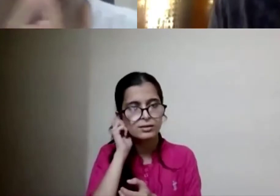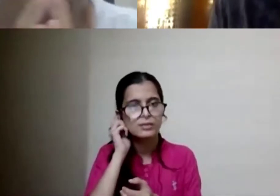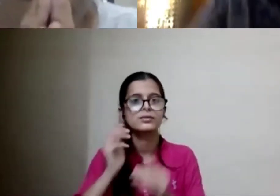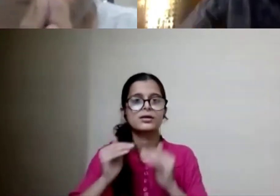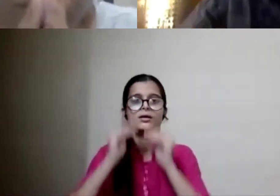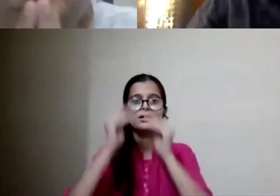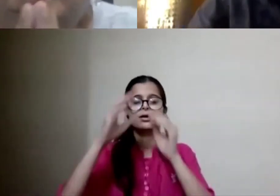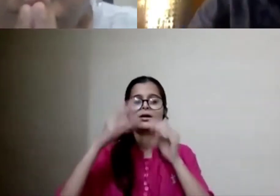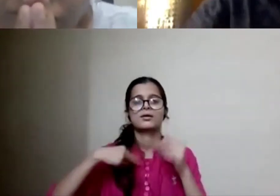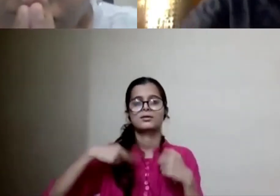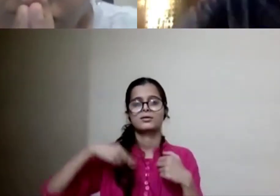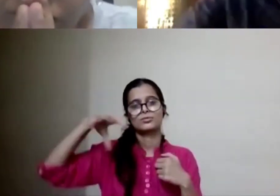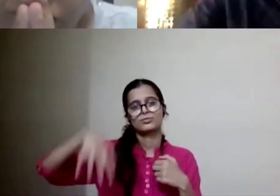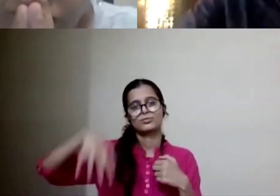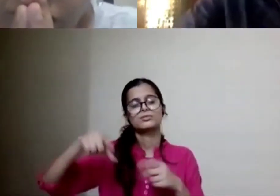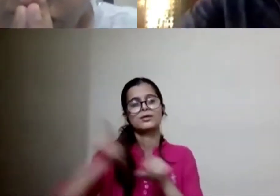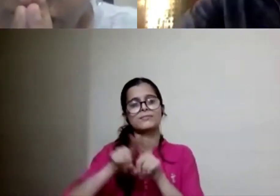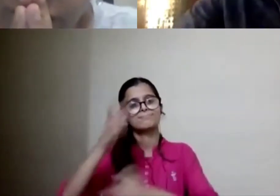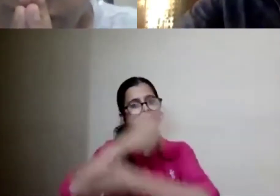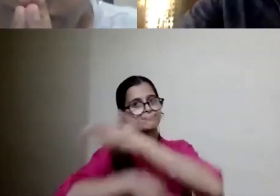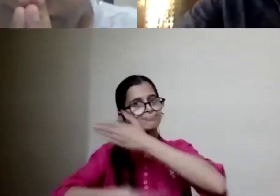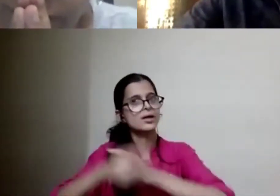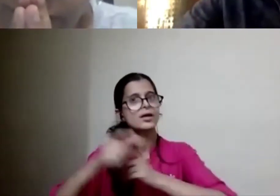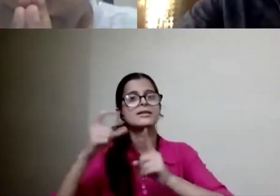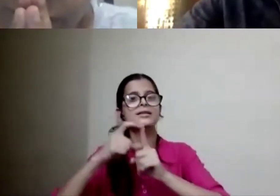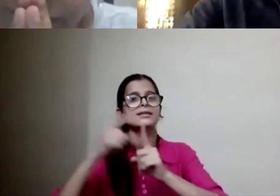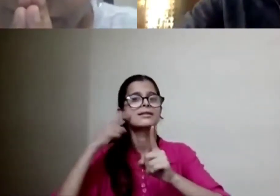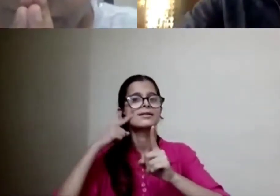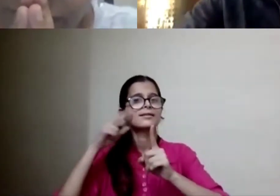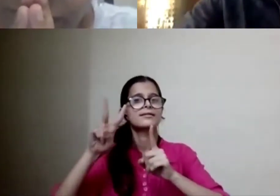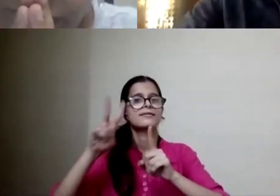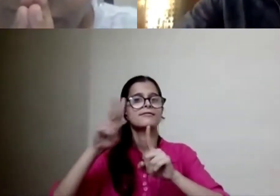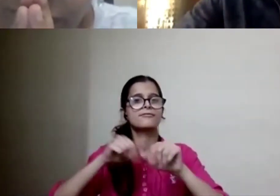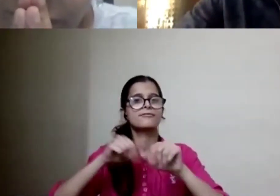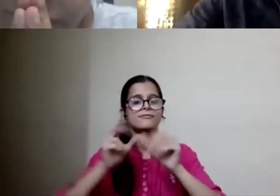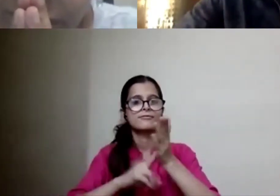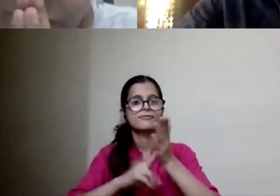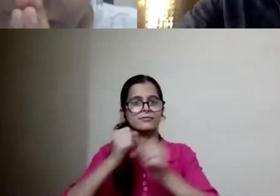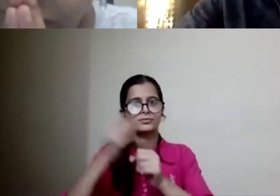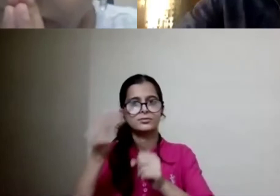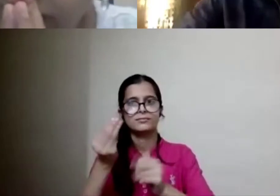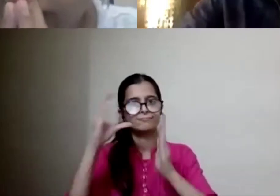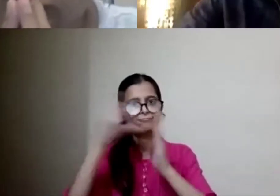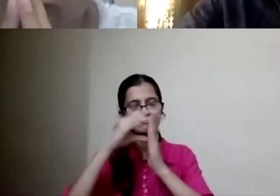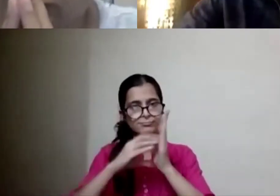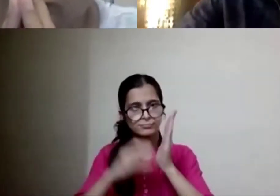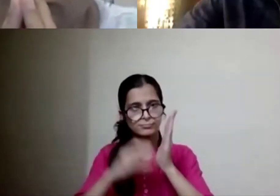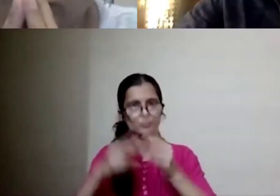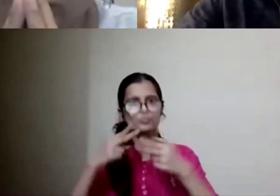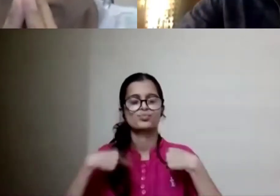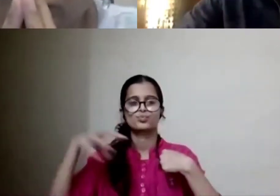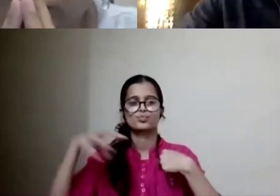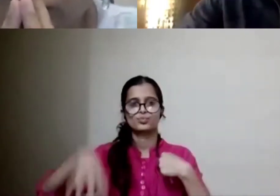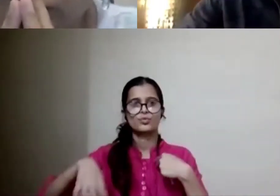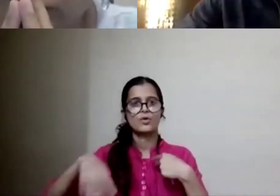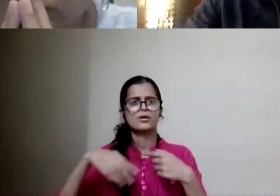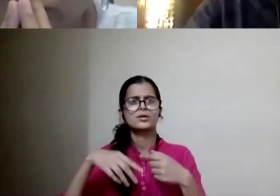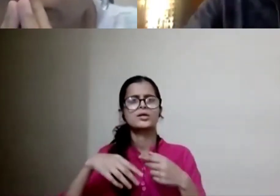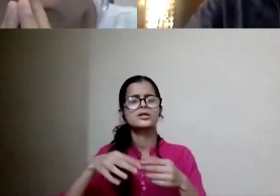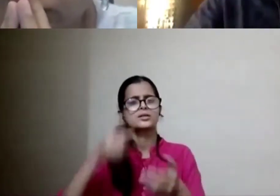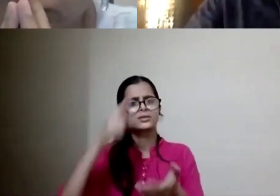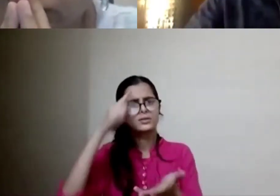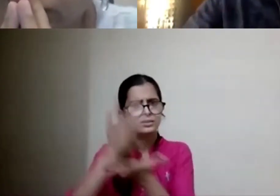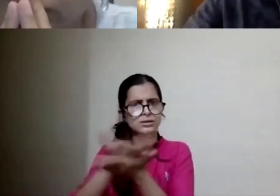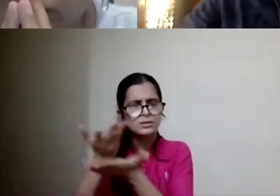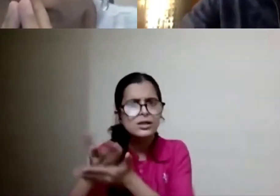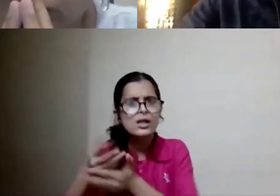with disabilities as Divyang. And in certain paragraphs of the judgment, the court seems to suggest that a legal challenge